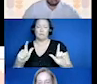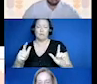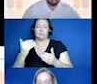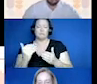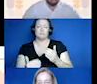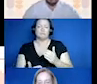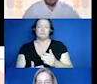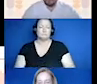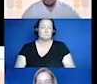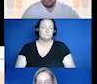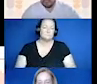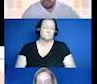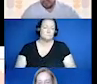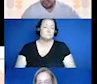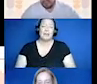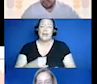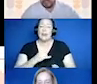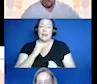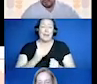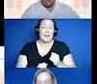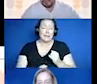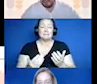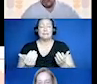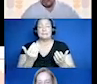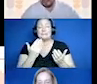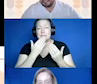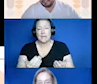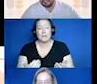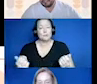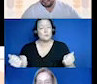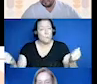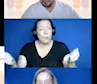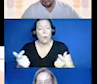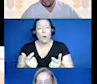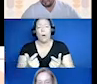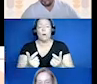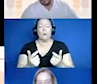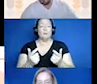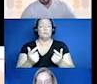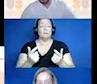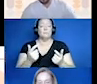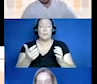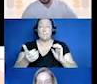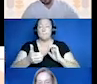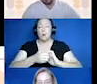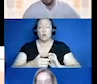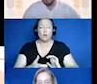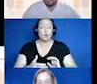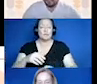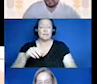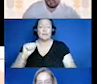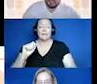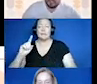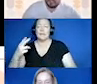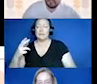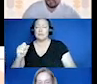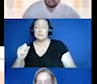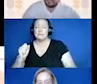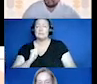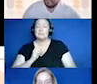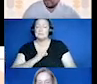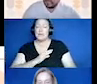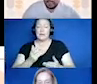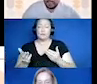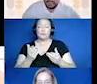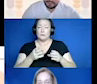please. One last time, I want to thank you all of our external partners and ADHS staff who served on the planning committee for